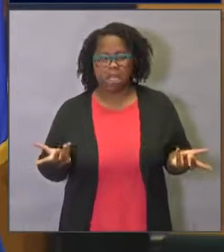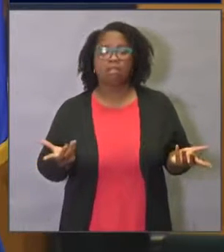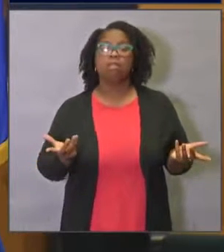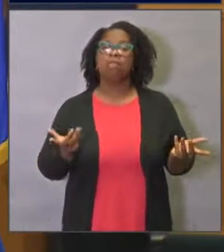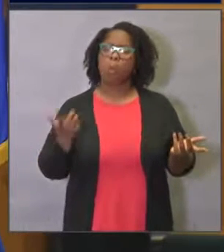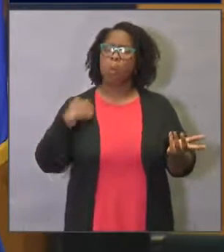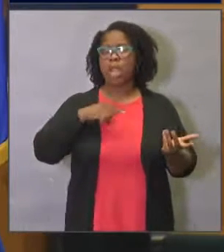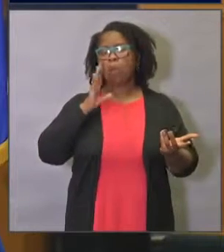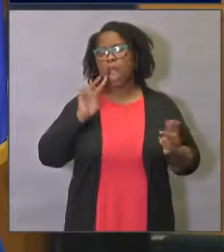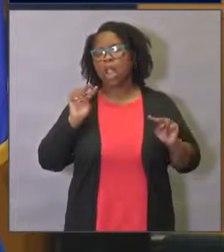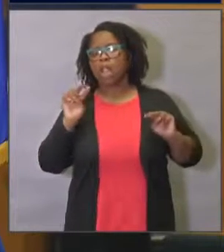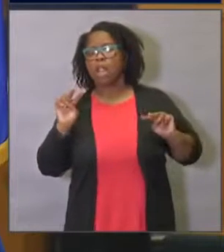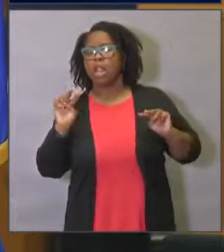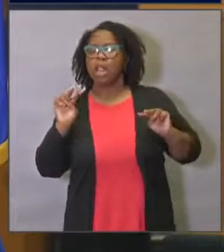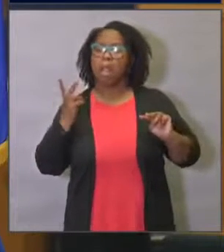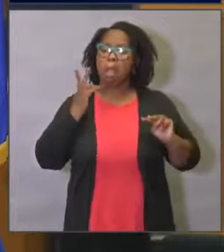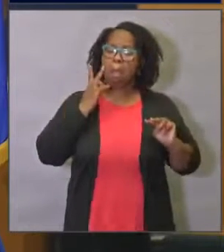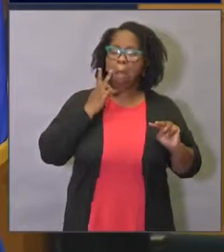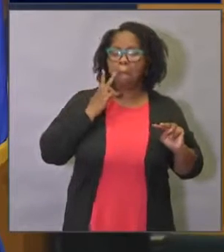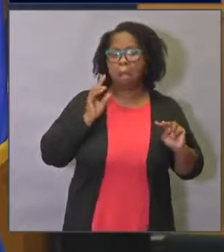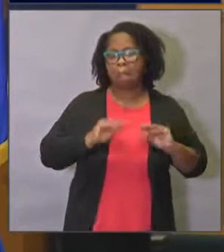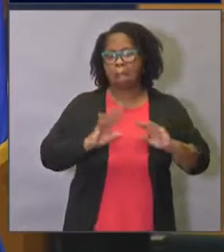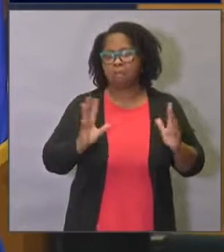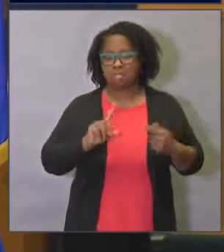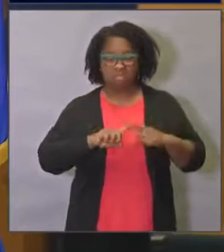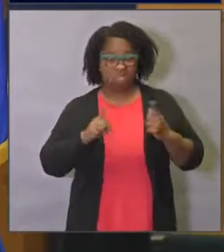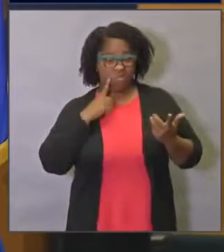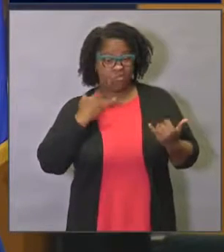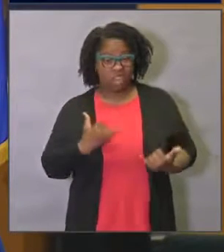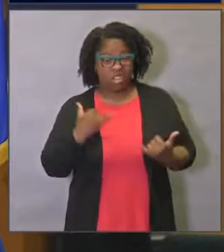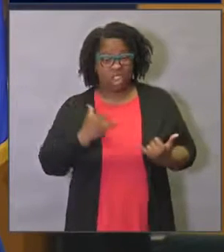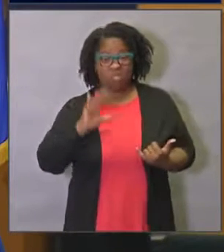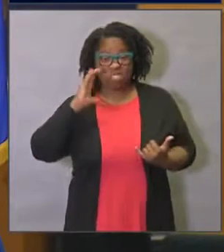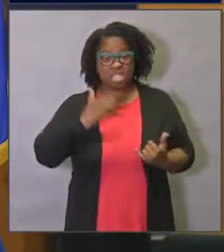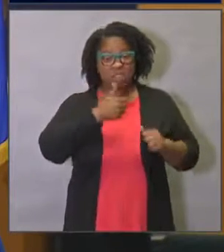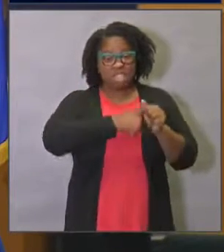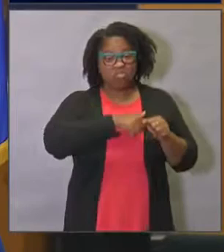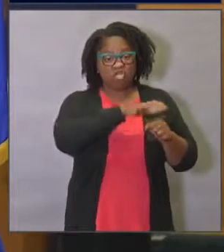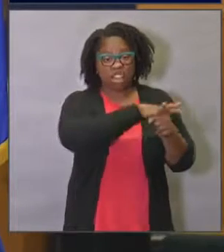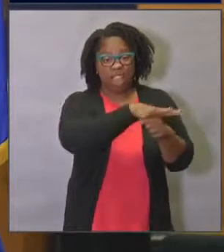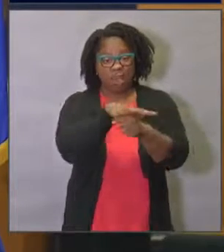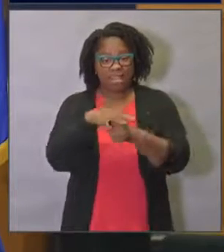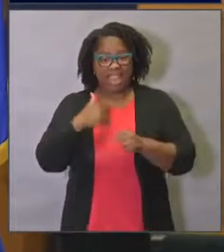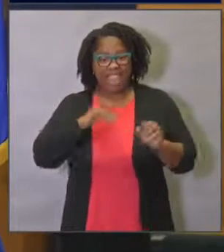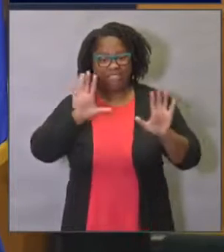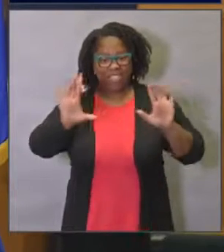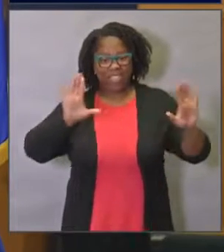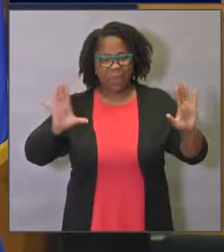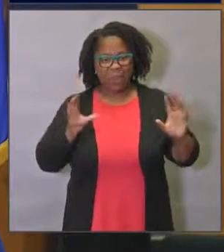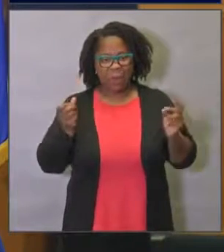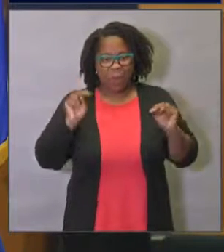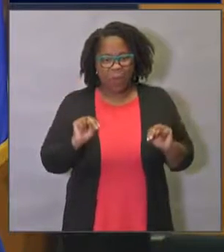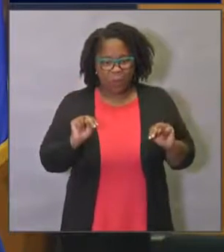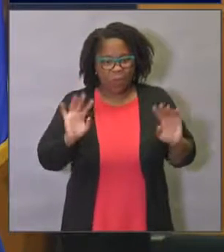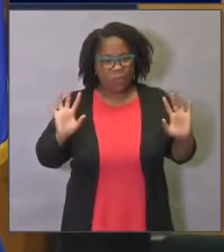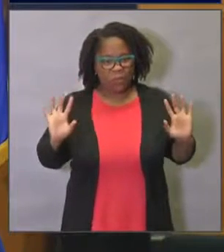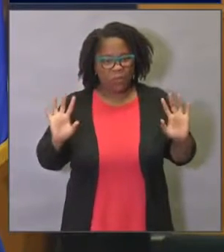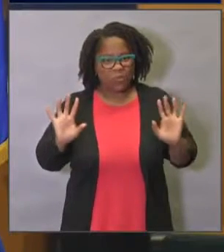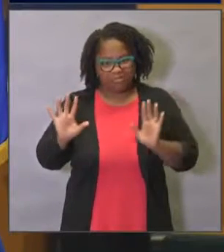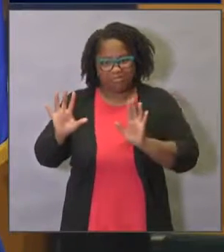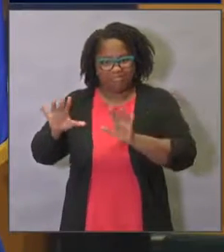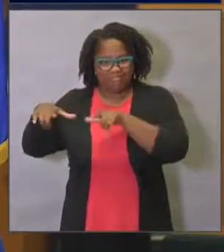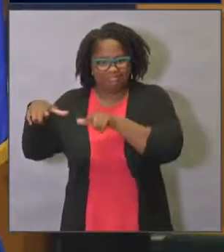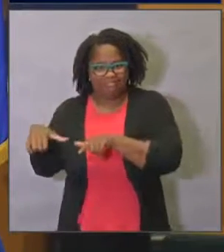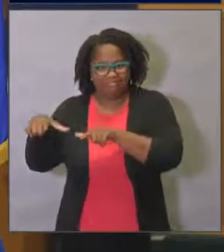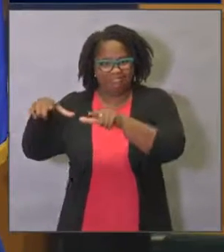continue to watch, obviously, but at this point, each county certainly has enough of their own volume within their walls of their